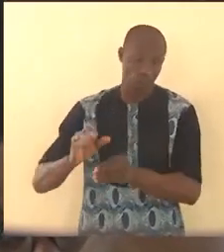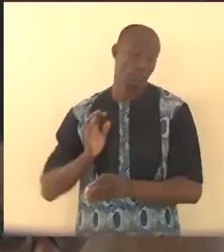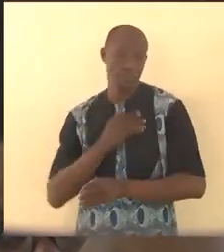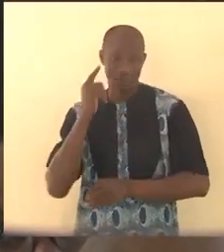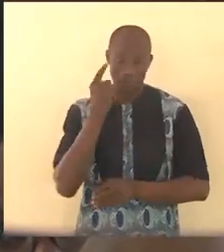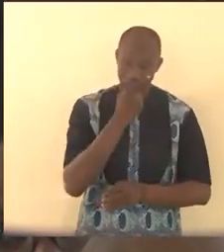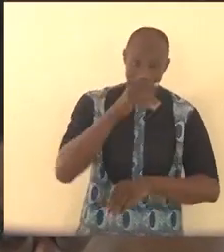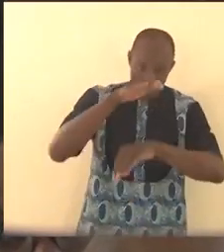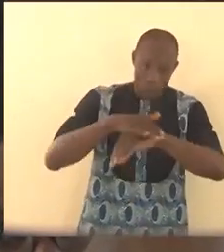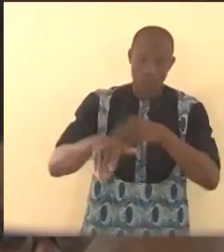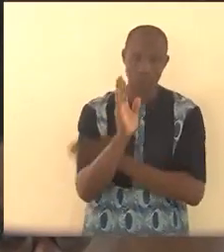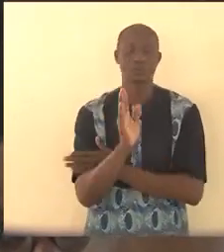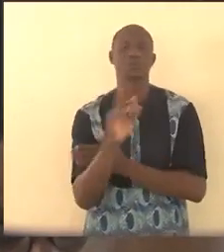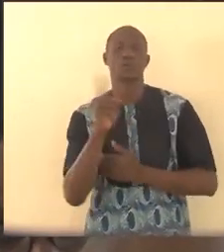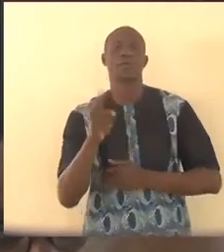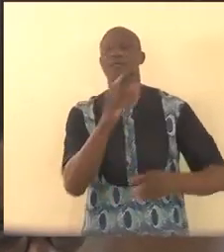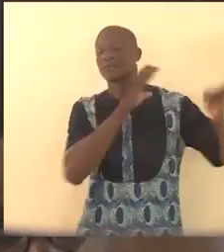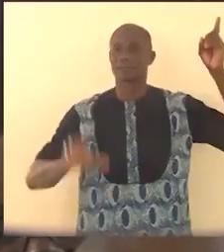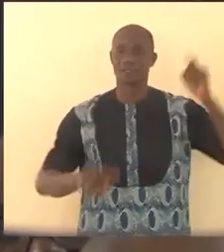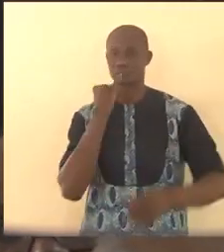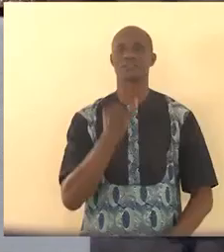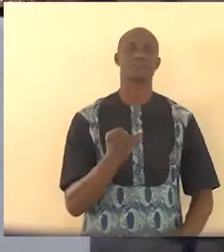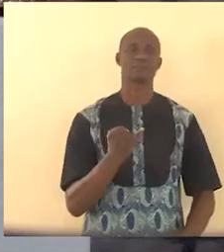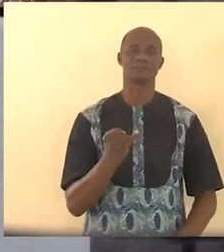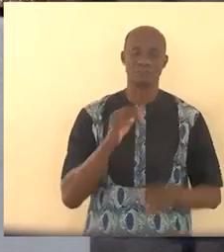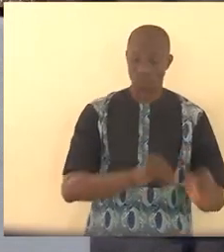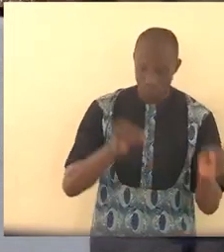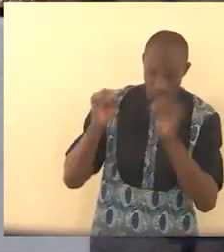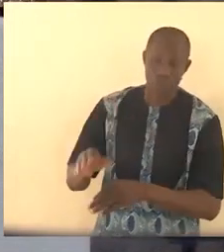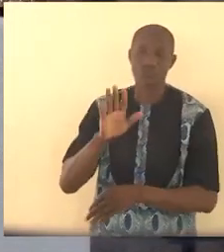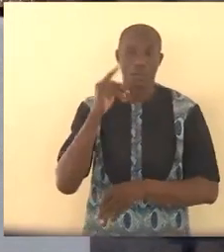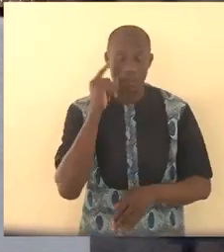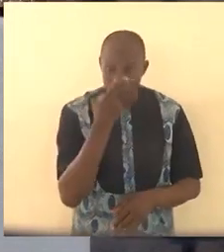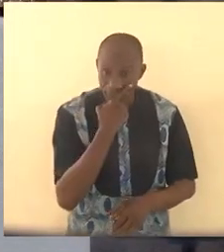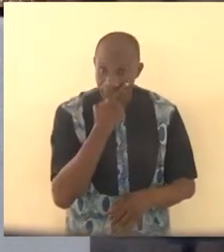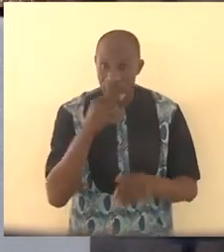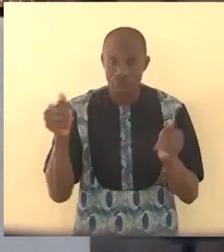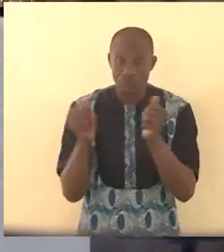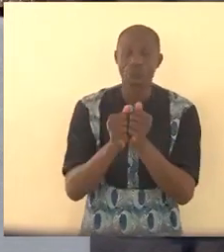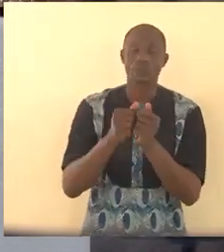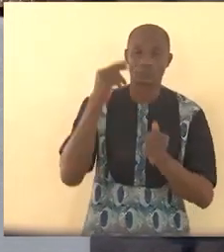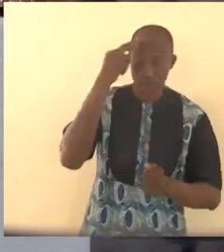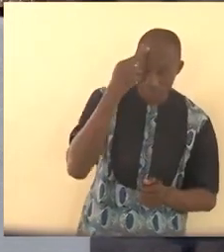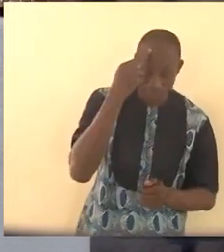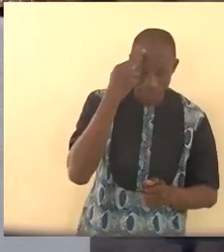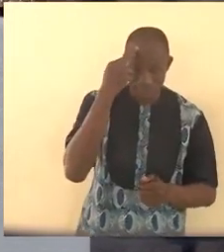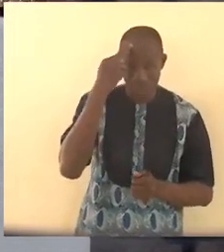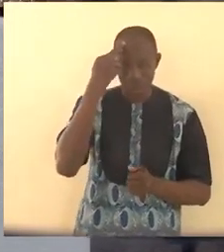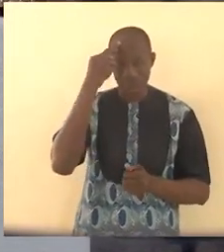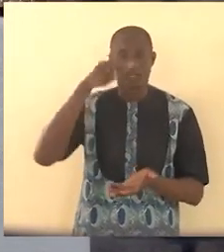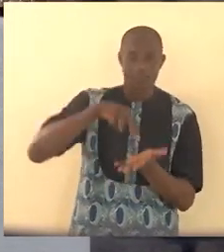is seated. So that is fix your eyes on the purpose, on the goal. They say begin with the end in view,